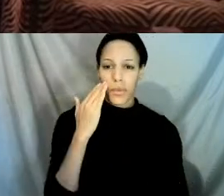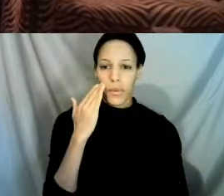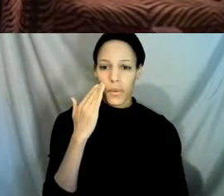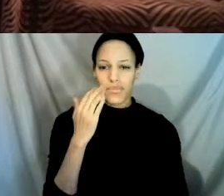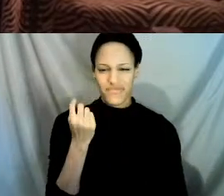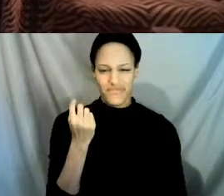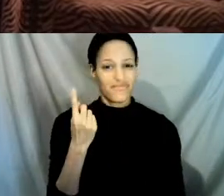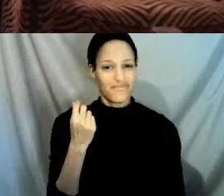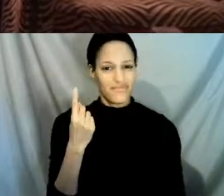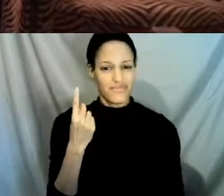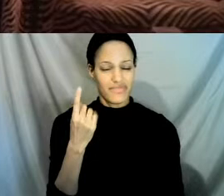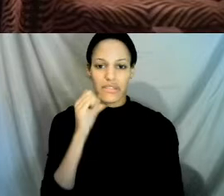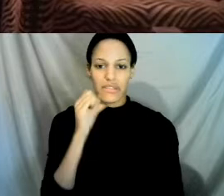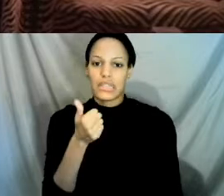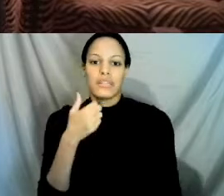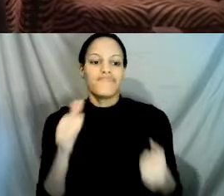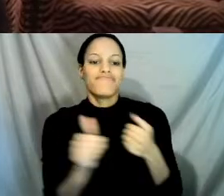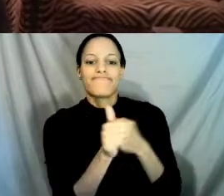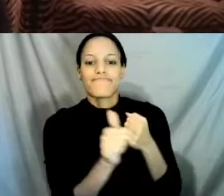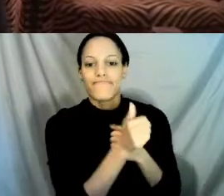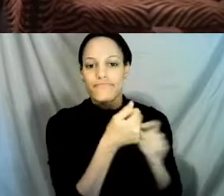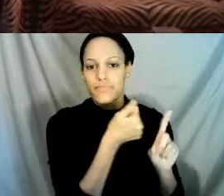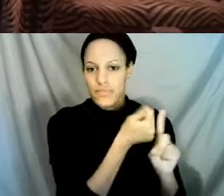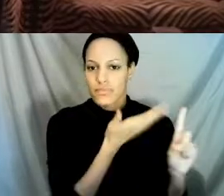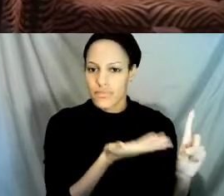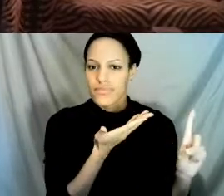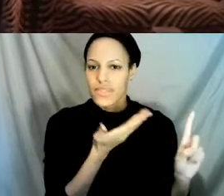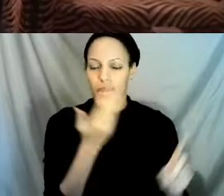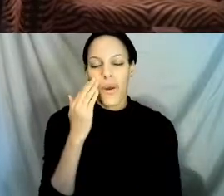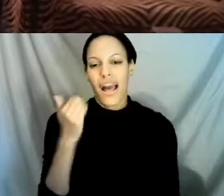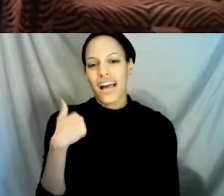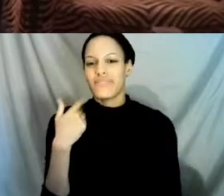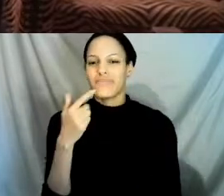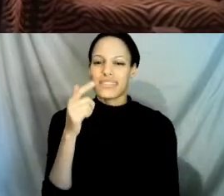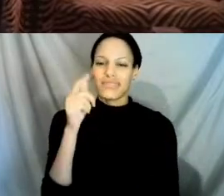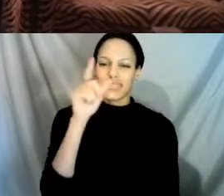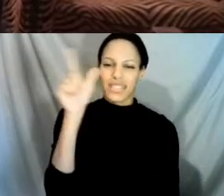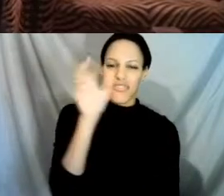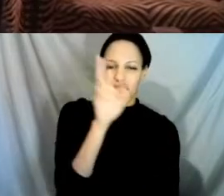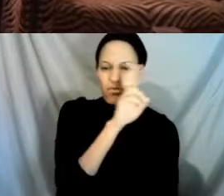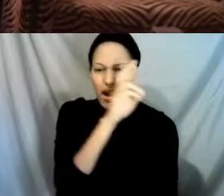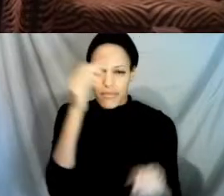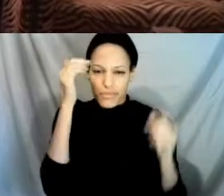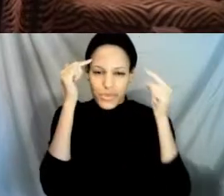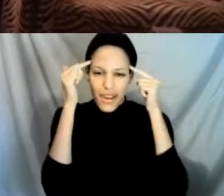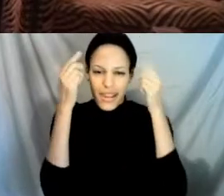kind of right brain, left brain thing. And people who know me